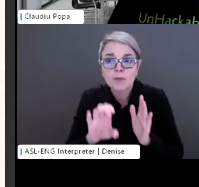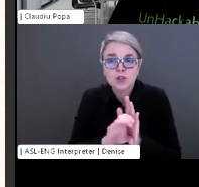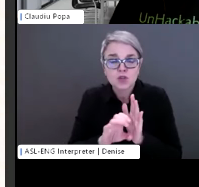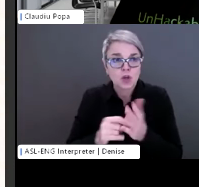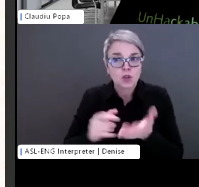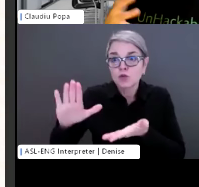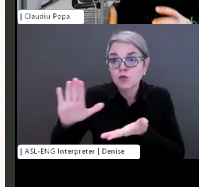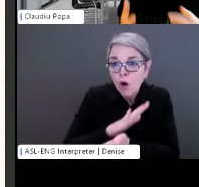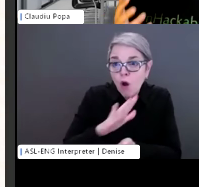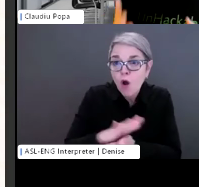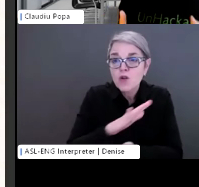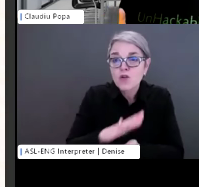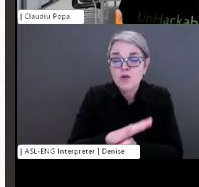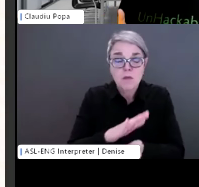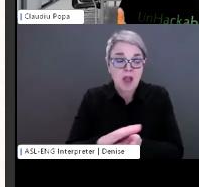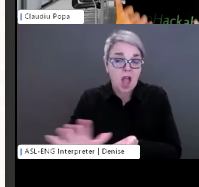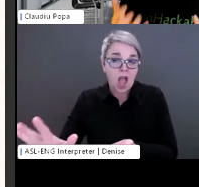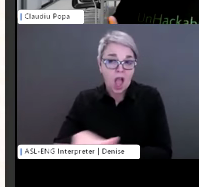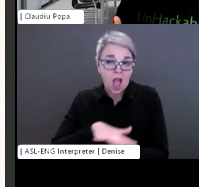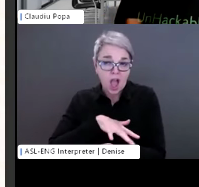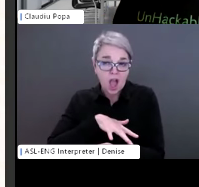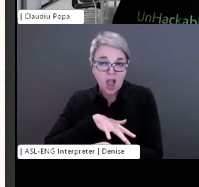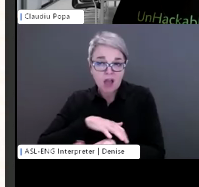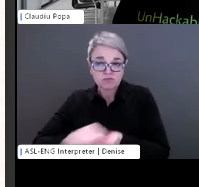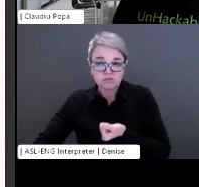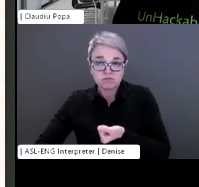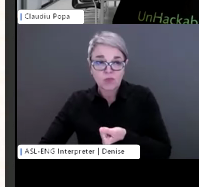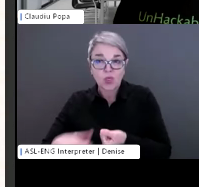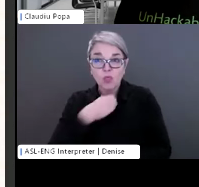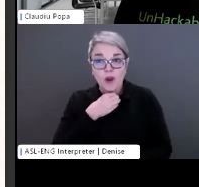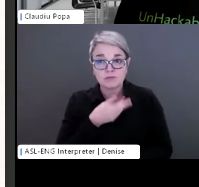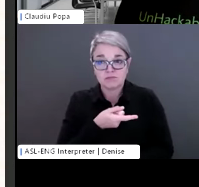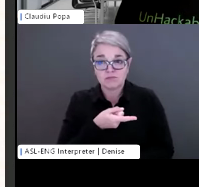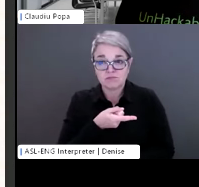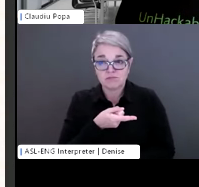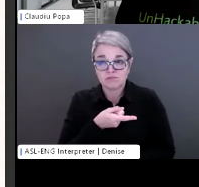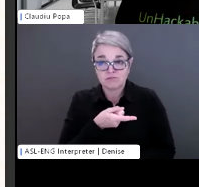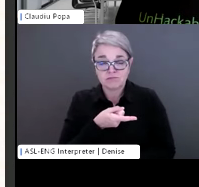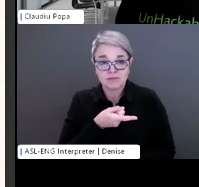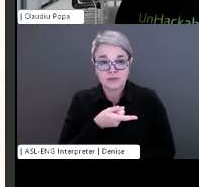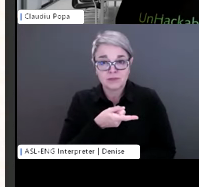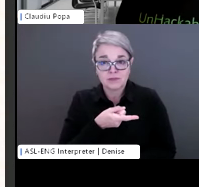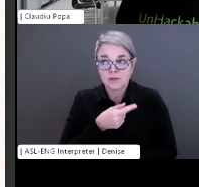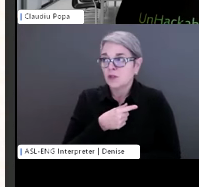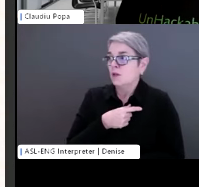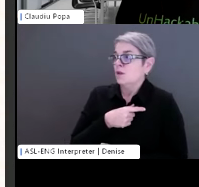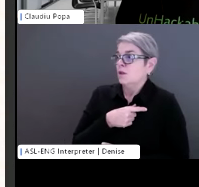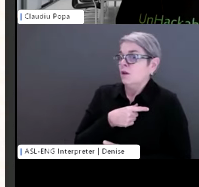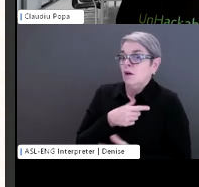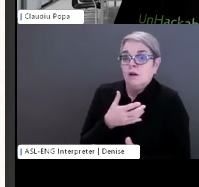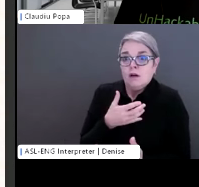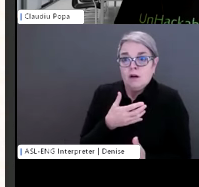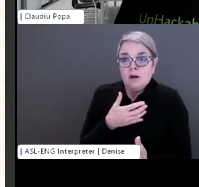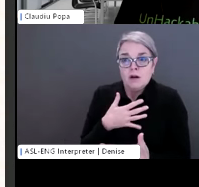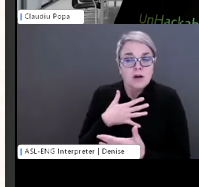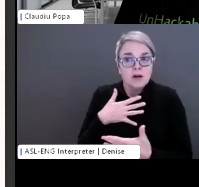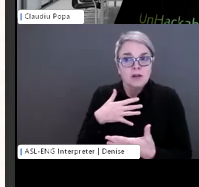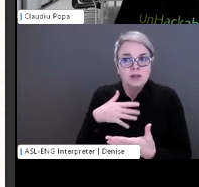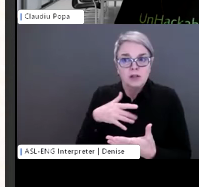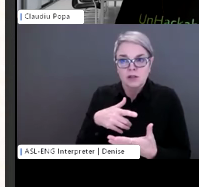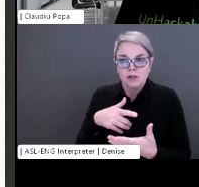that point, it gets pretty real because they no longer have to pretend, and they